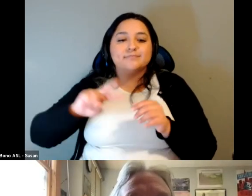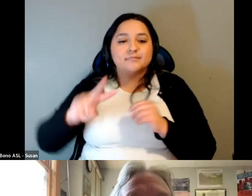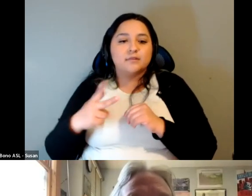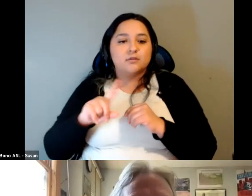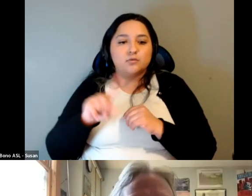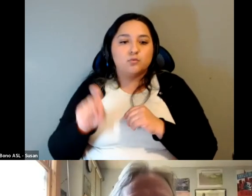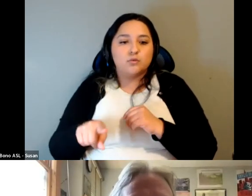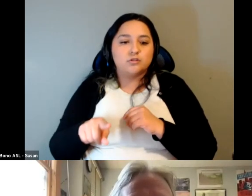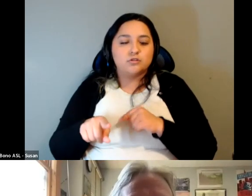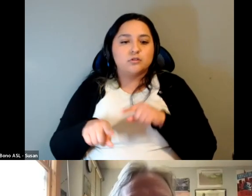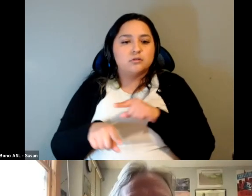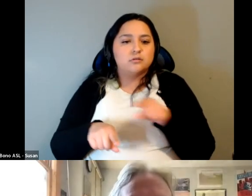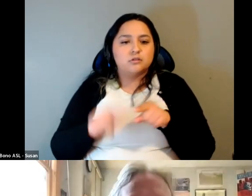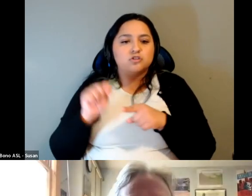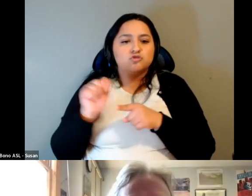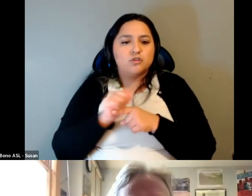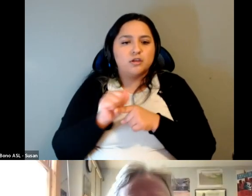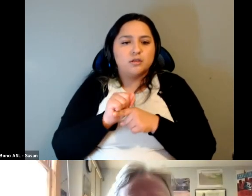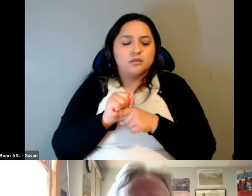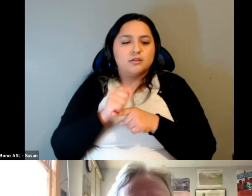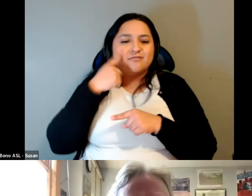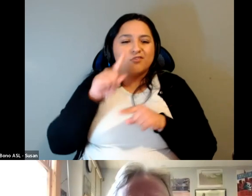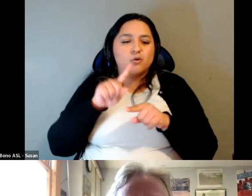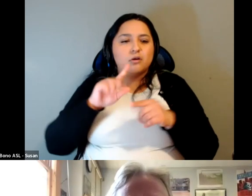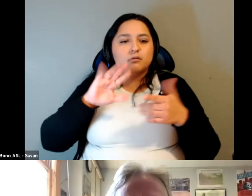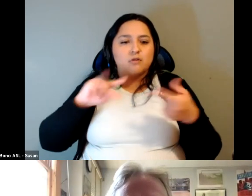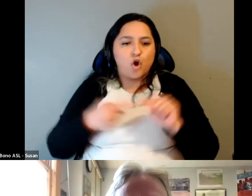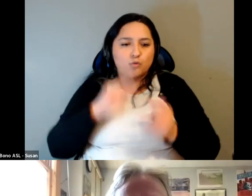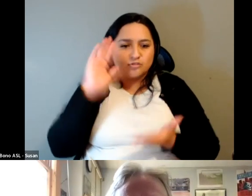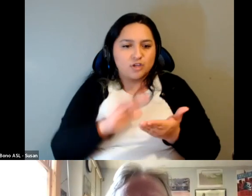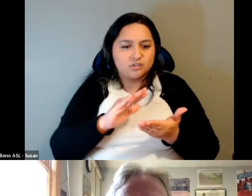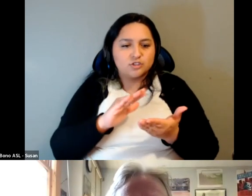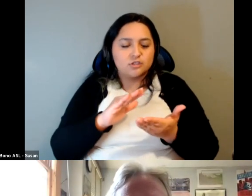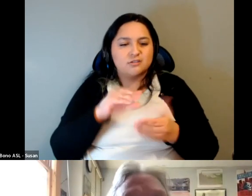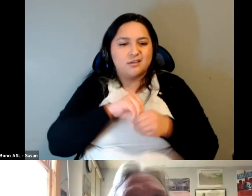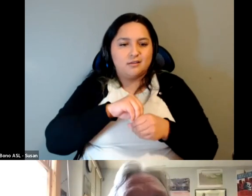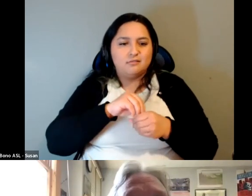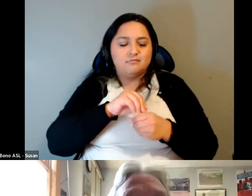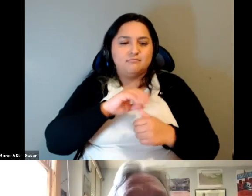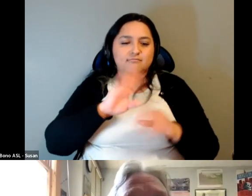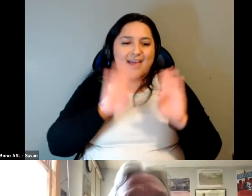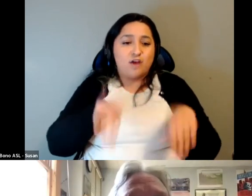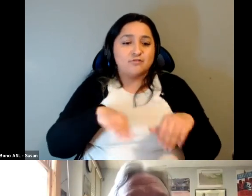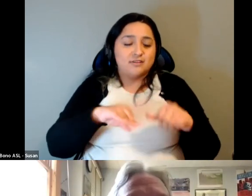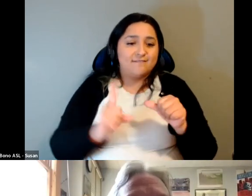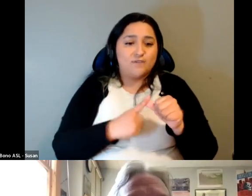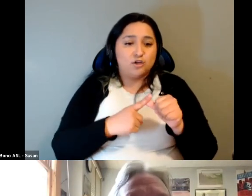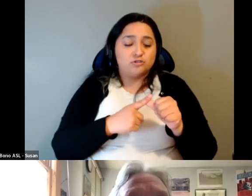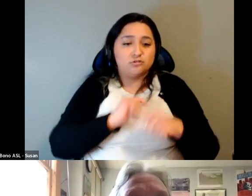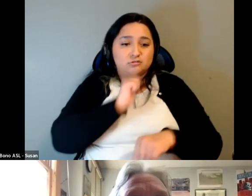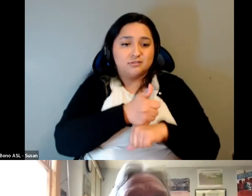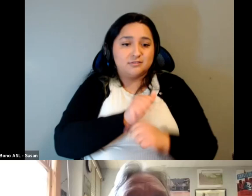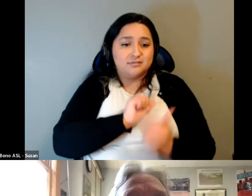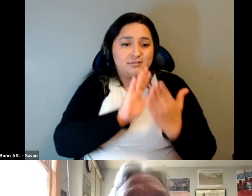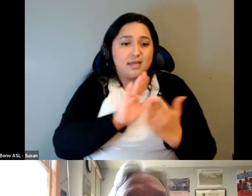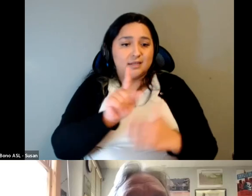harm reduction in housing first settings? And if so, what did that look like? Well, yeah. So actually